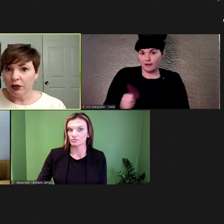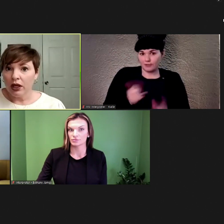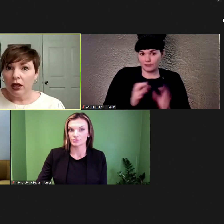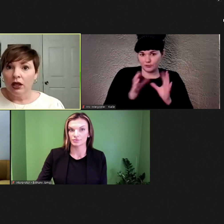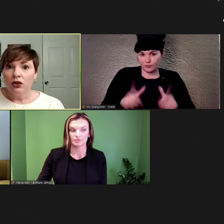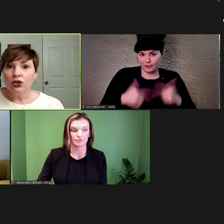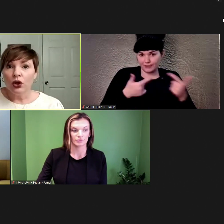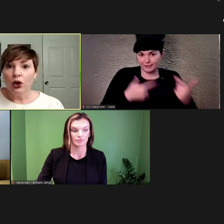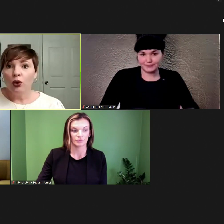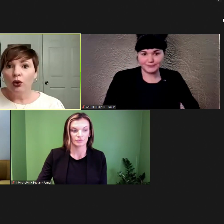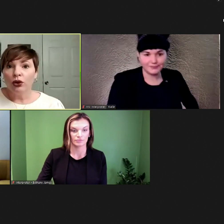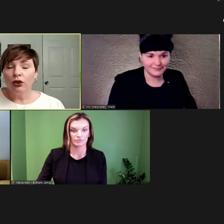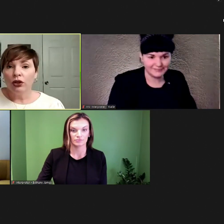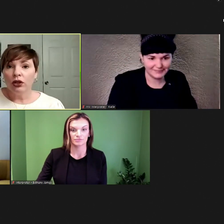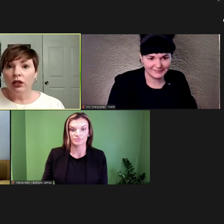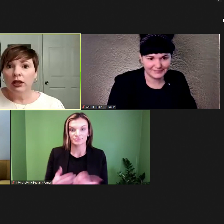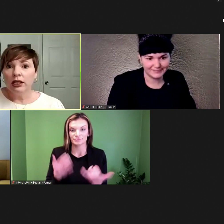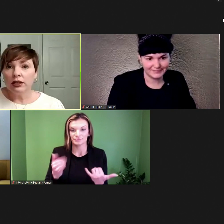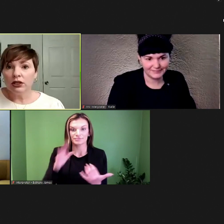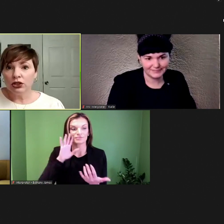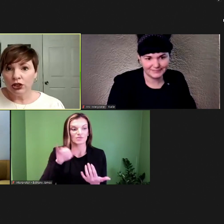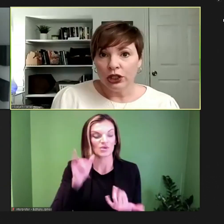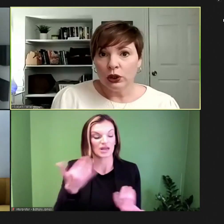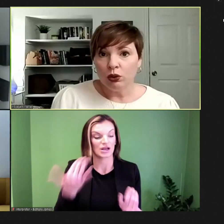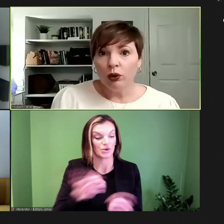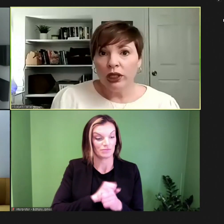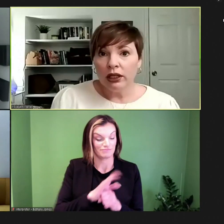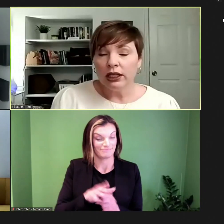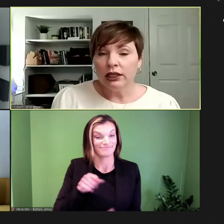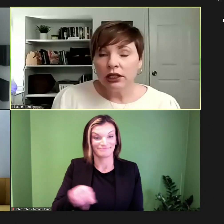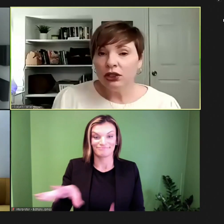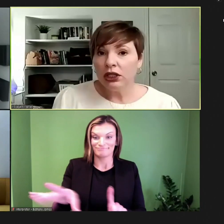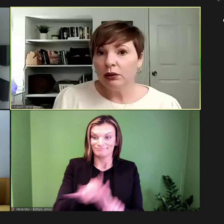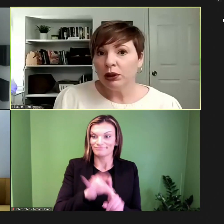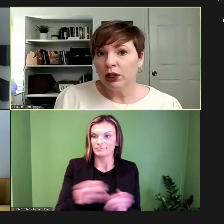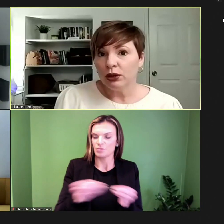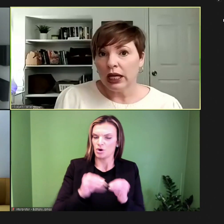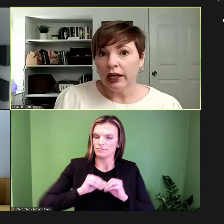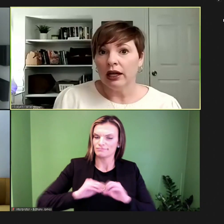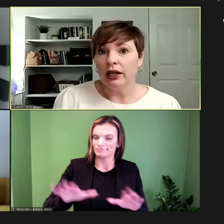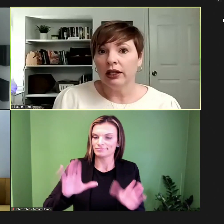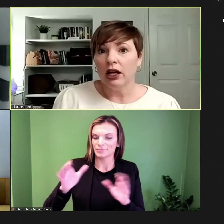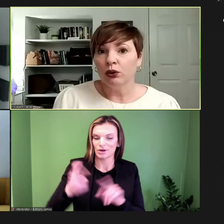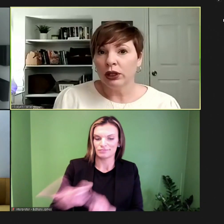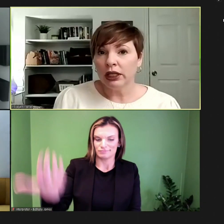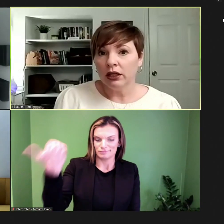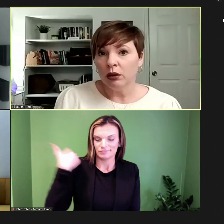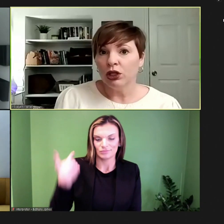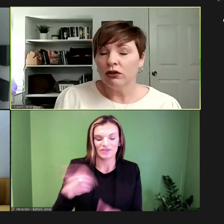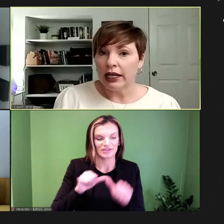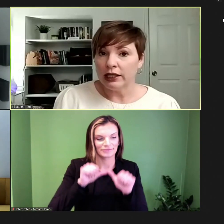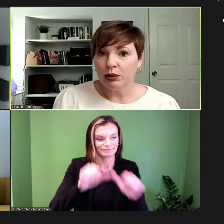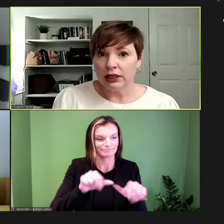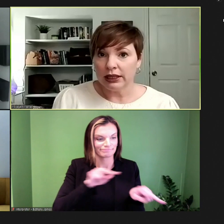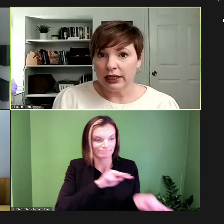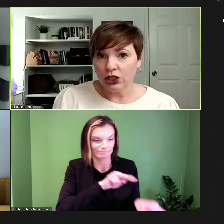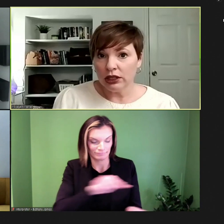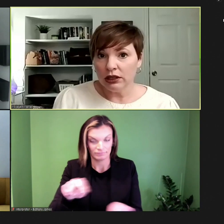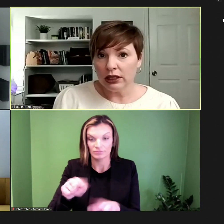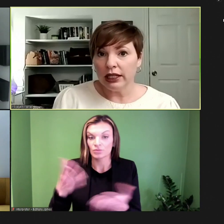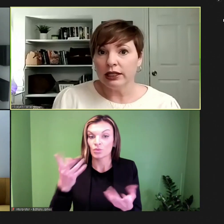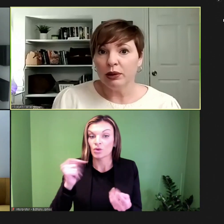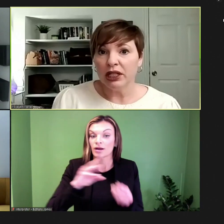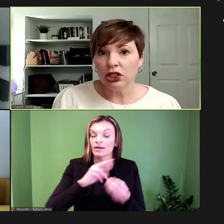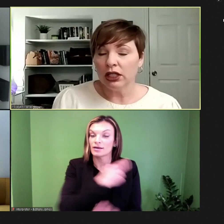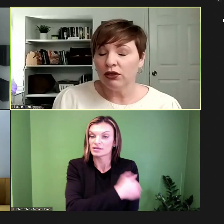variants. So in this surge, what we continue to keep a close eye on are really the number of